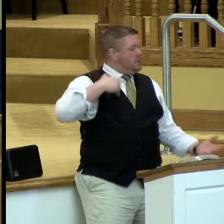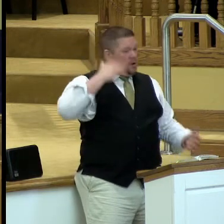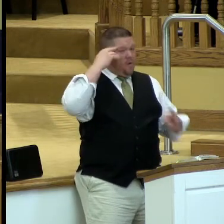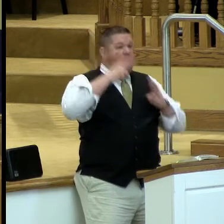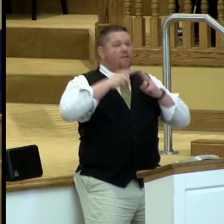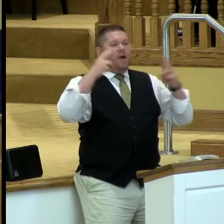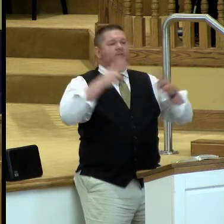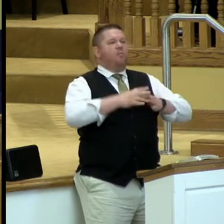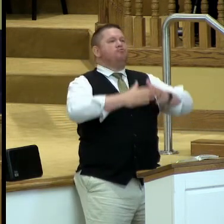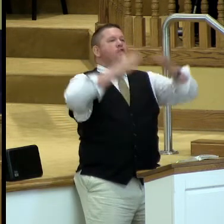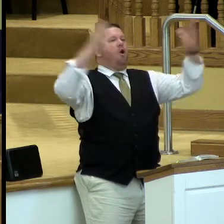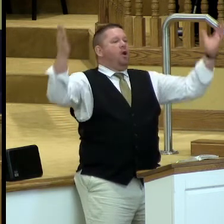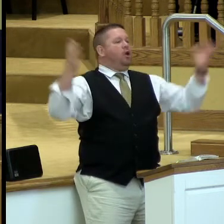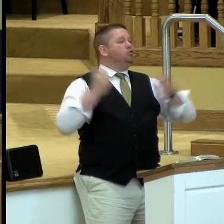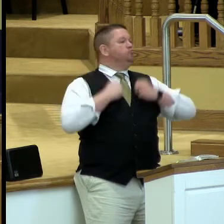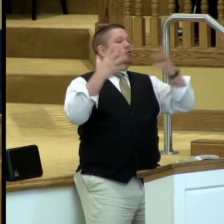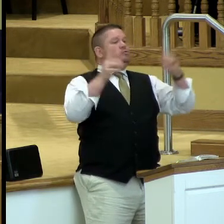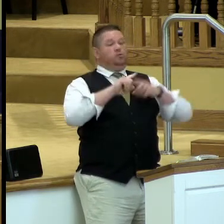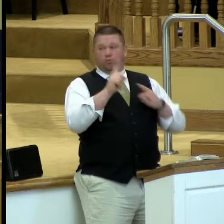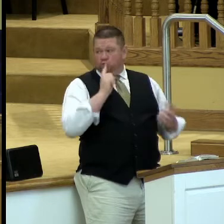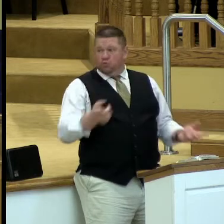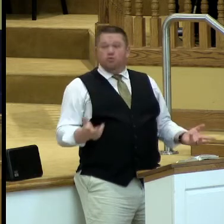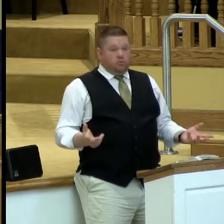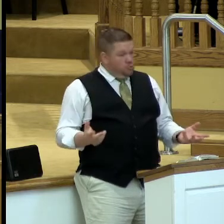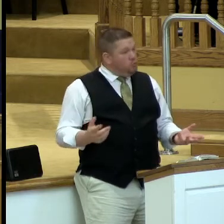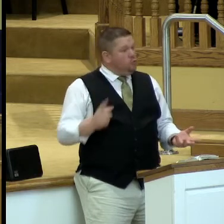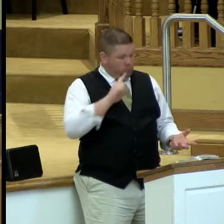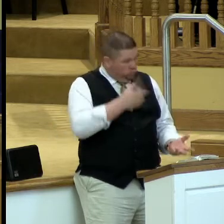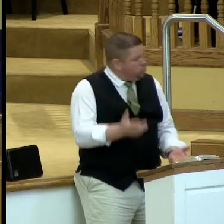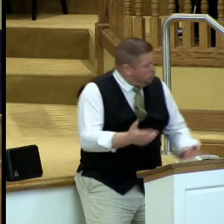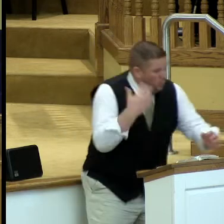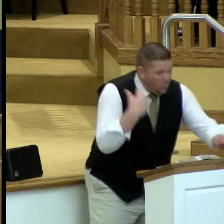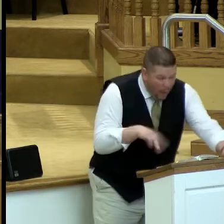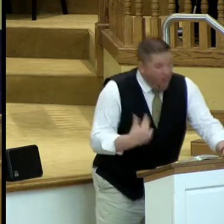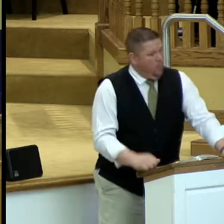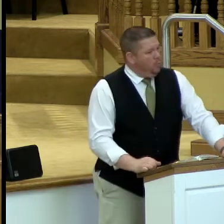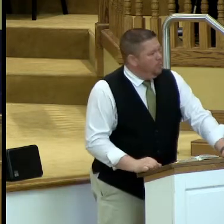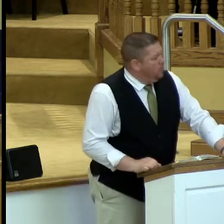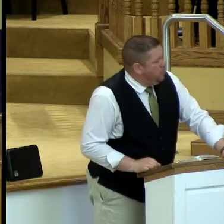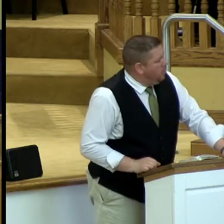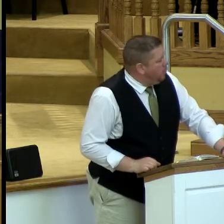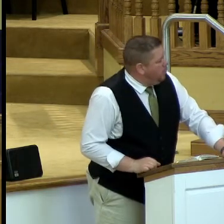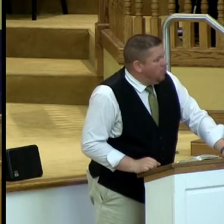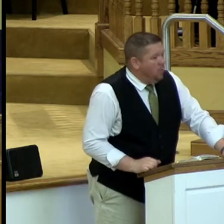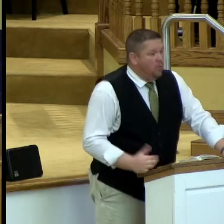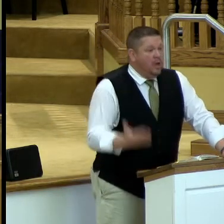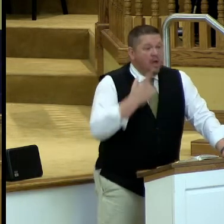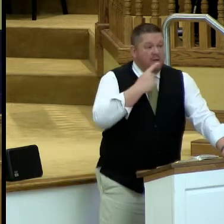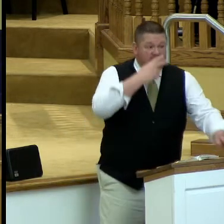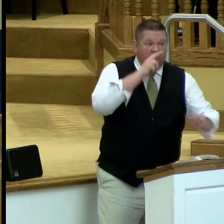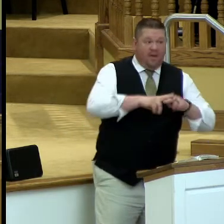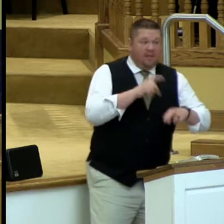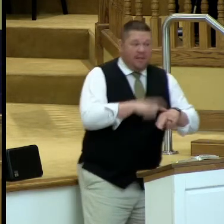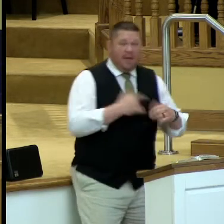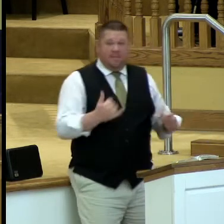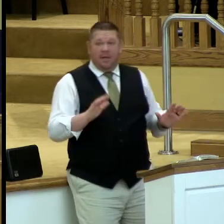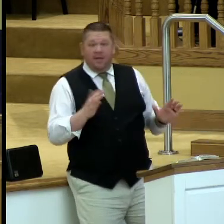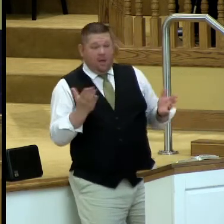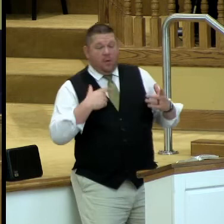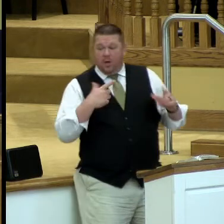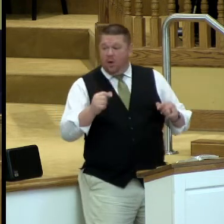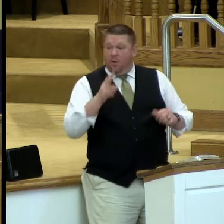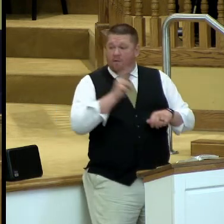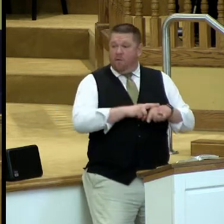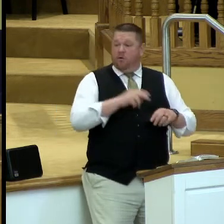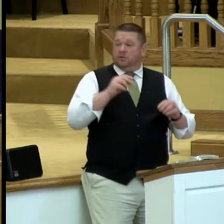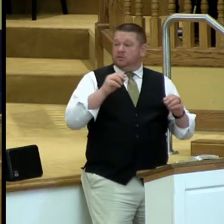very, very broad expression, but it truly does. Well, here's the fun time. Here we go.